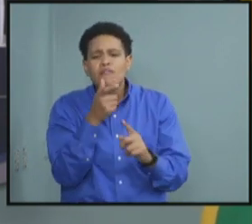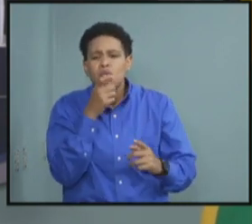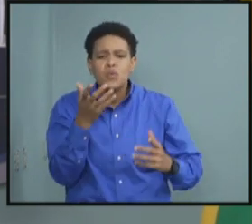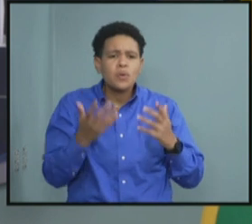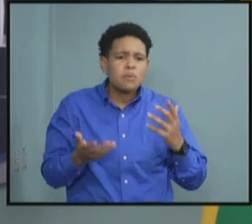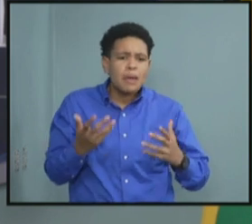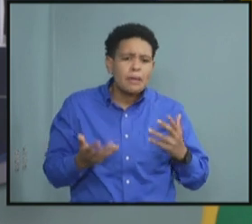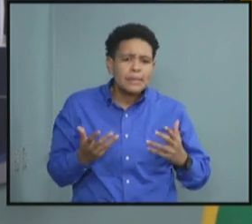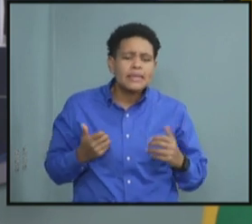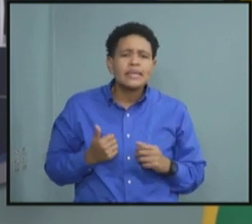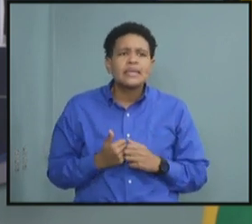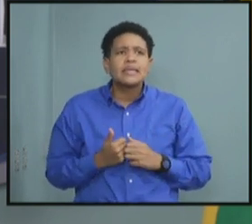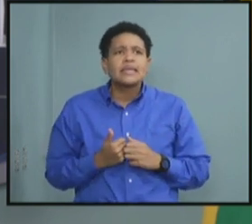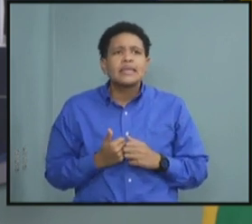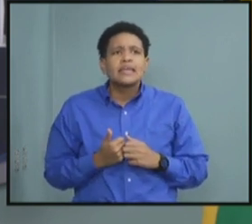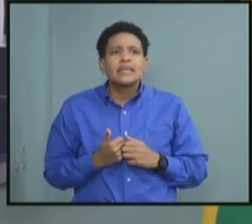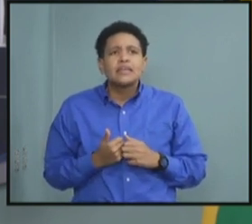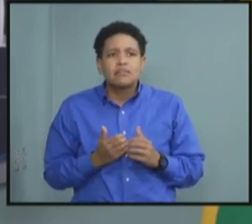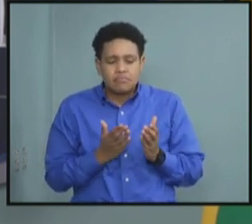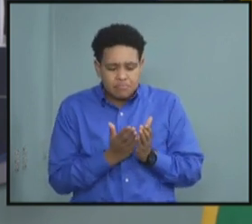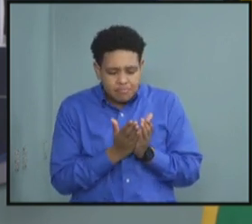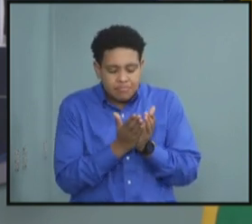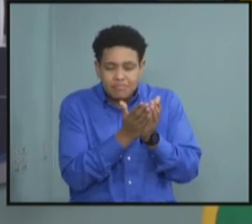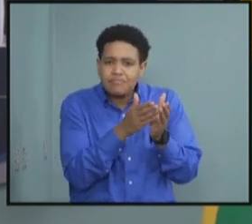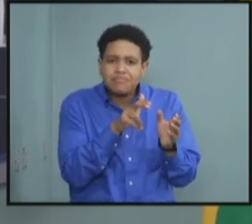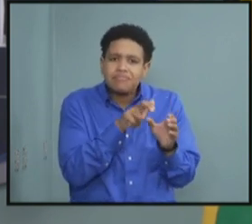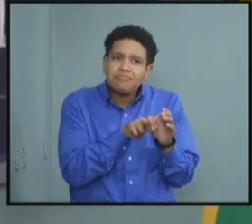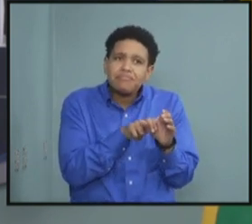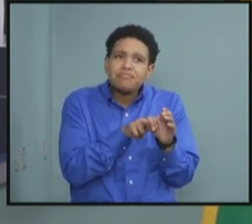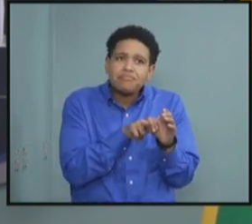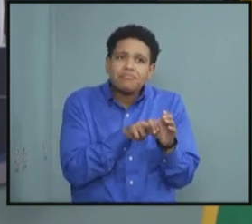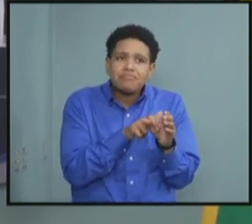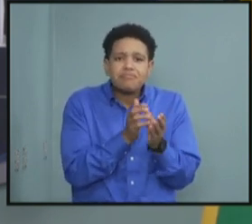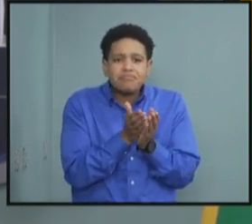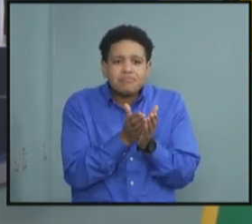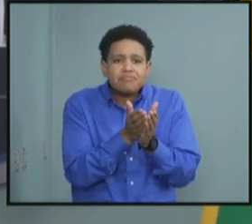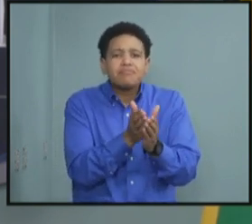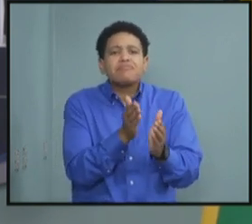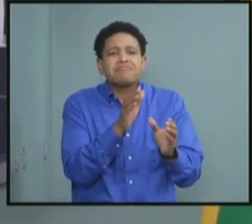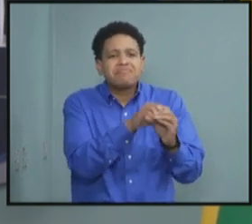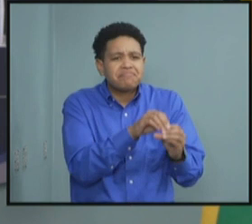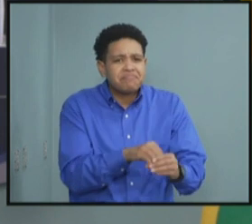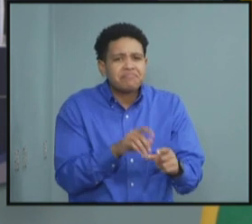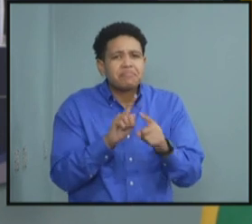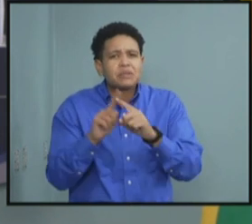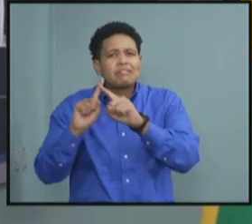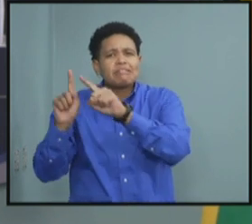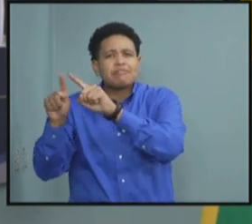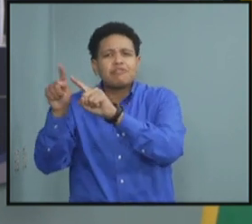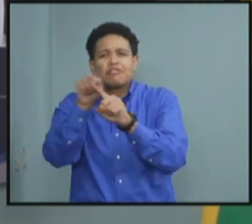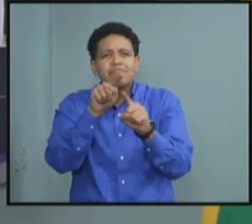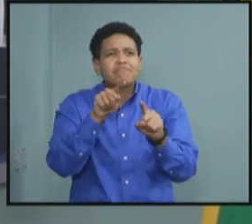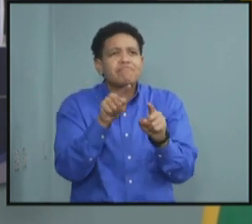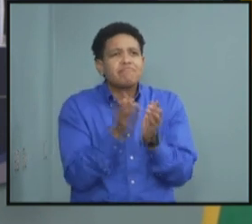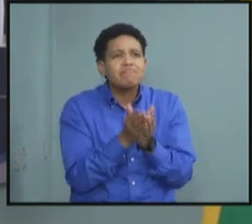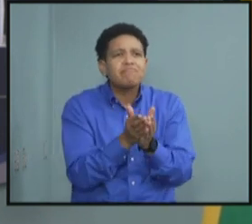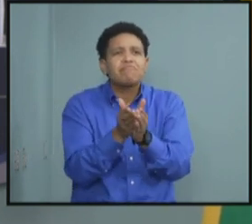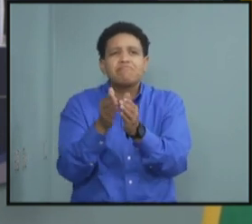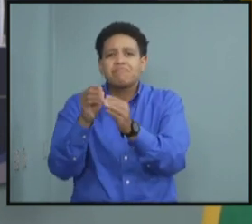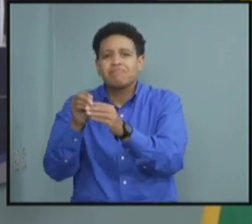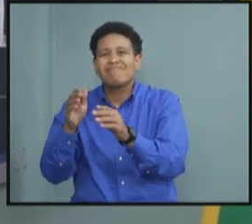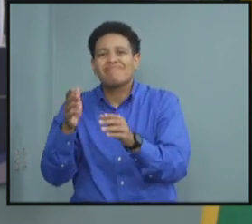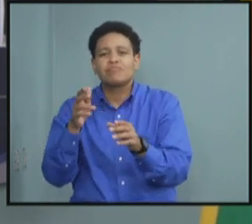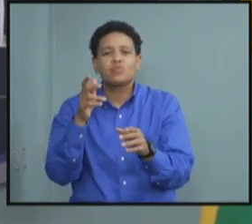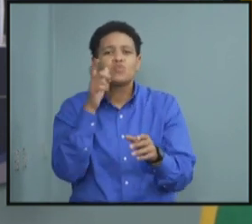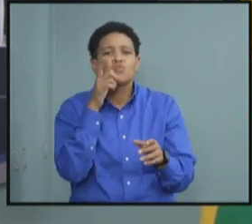may be on the high seas, on cruise ships and other vessels right around the world who may